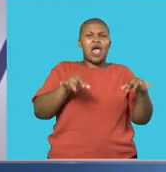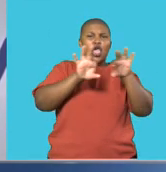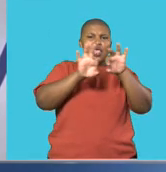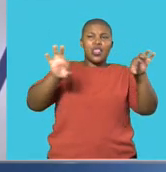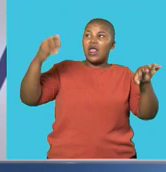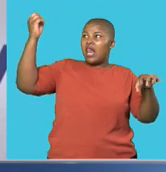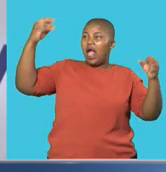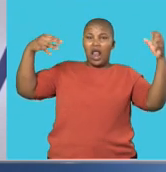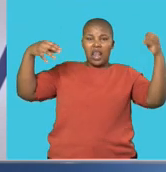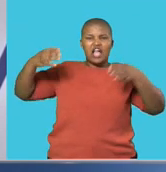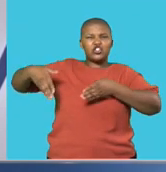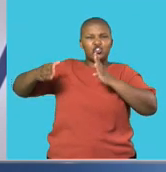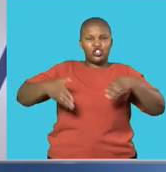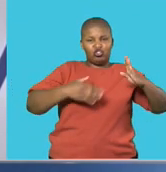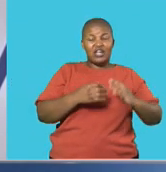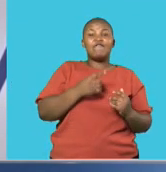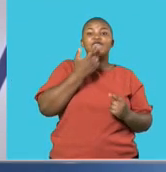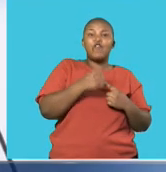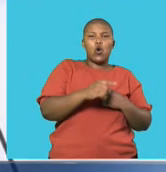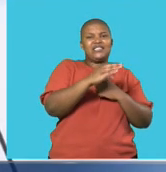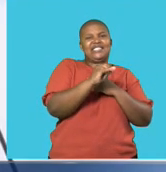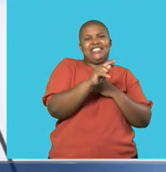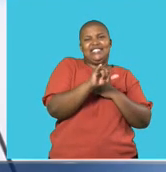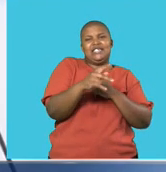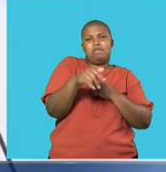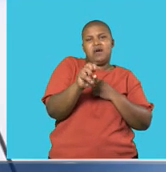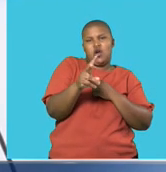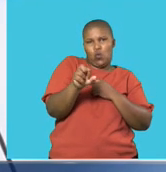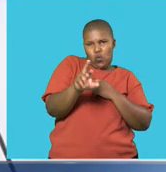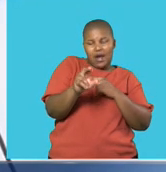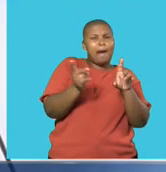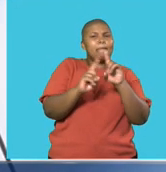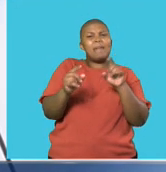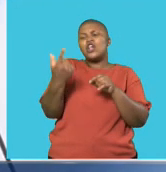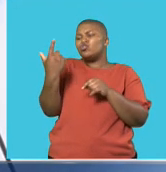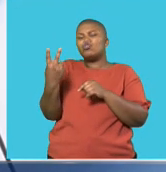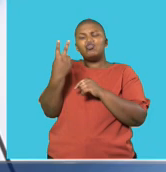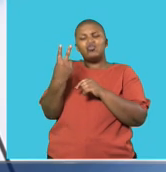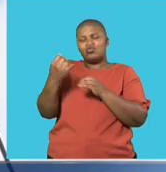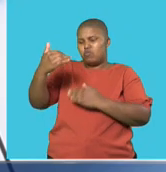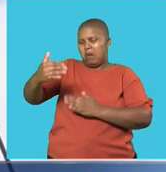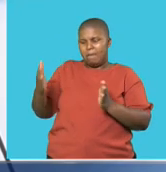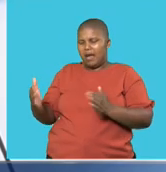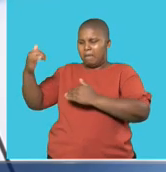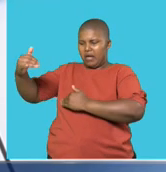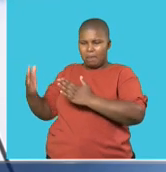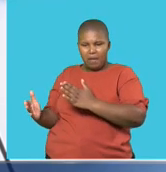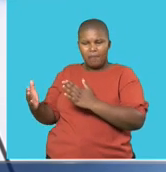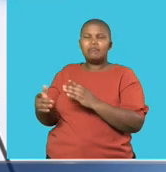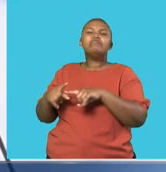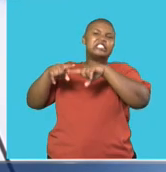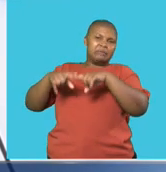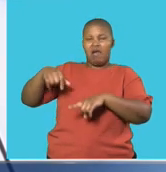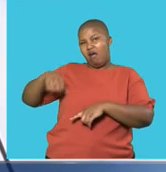be the stolen property of City Power. However, the two transformers seem to belong to either Eskom or the